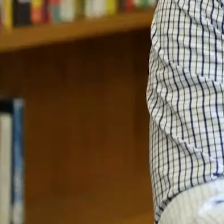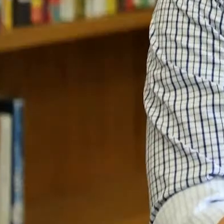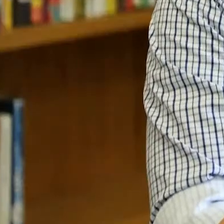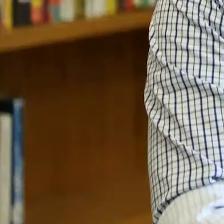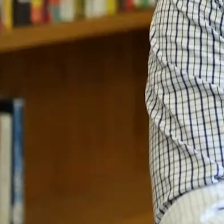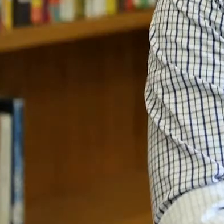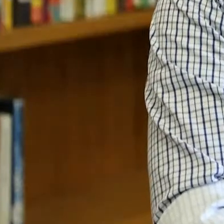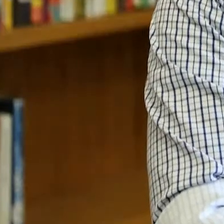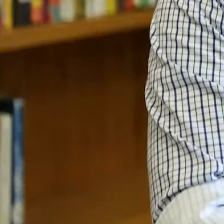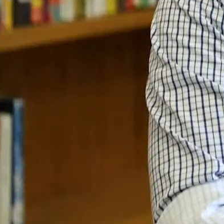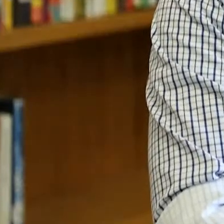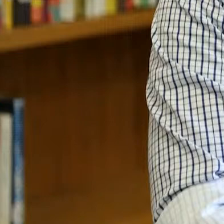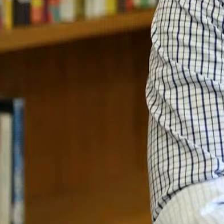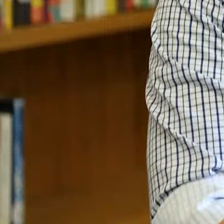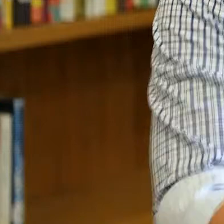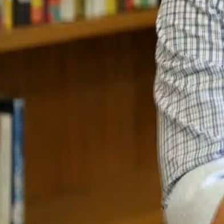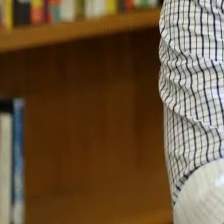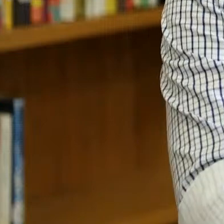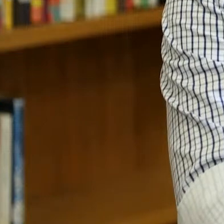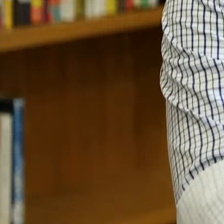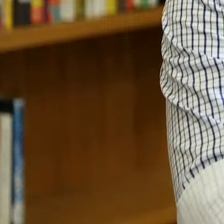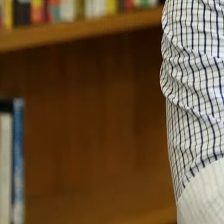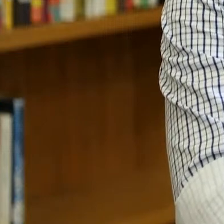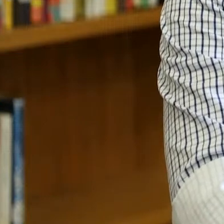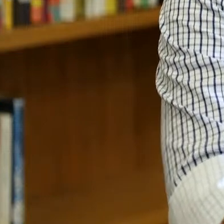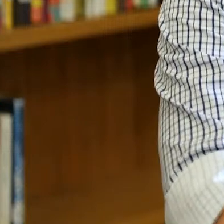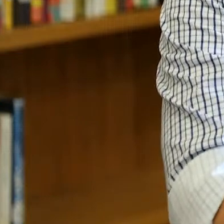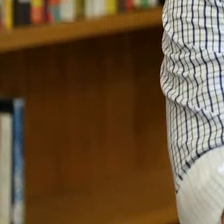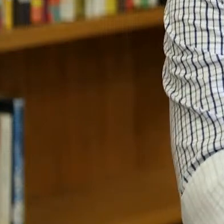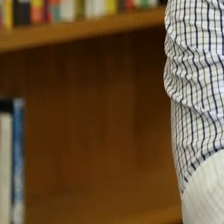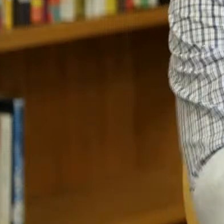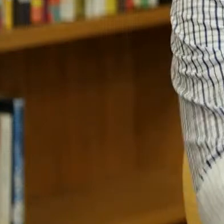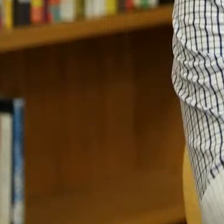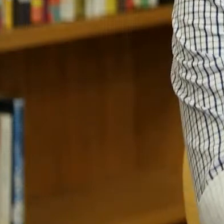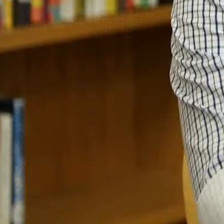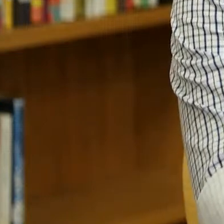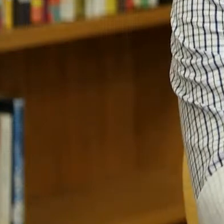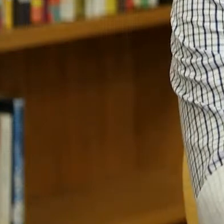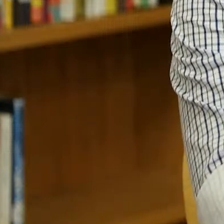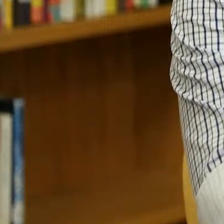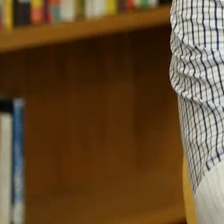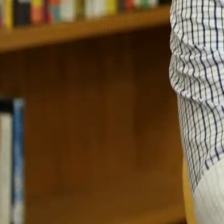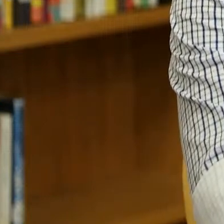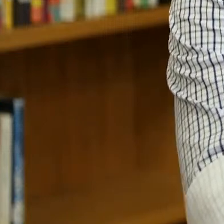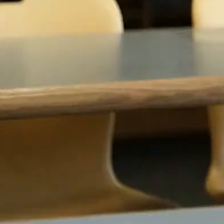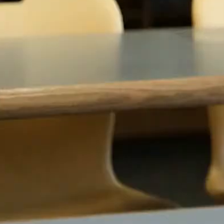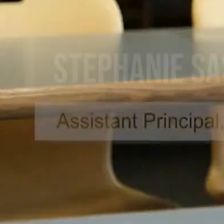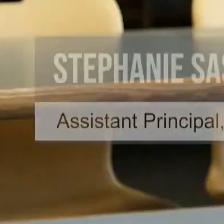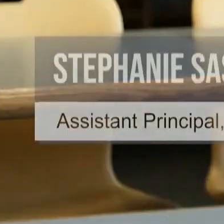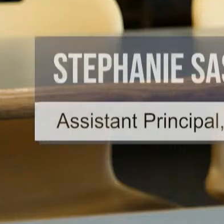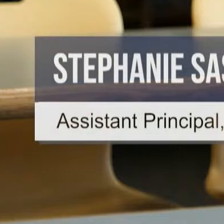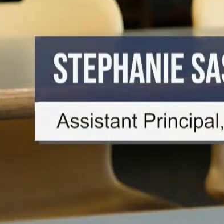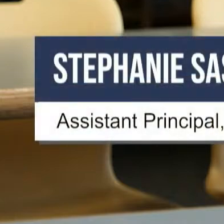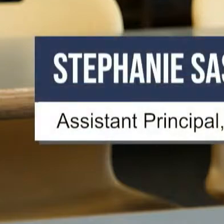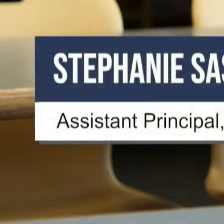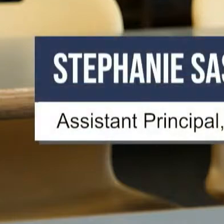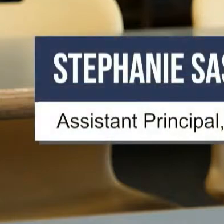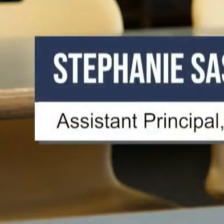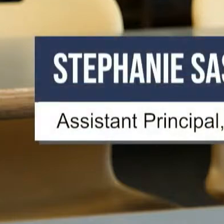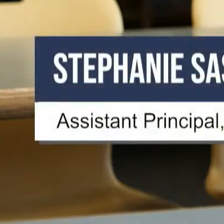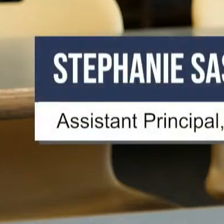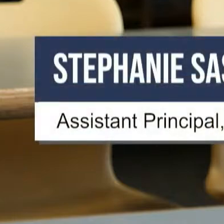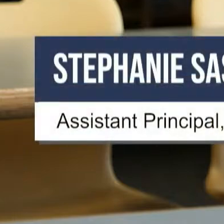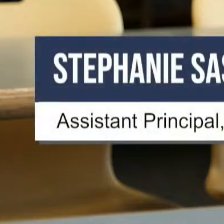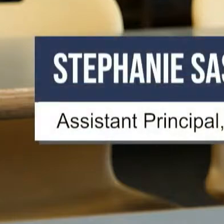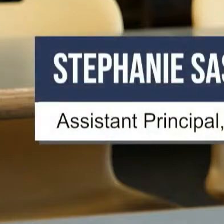can identify what that skill gap is, we can work with the team in order to teach that specific skill. Having a full-time